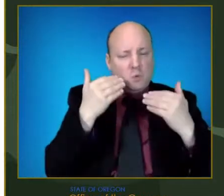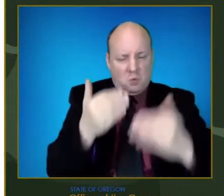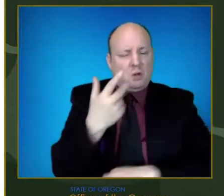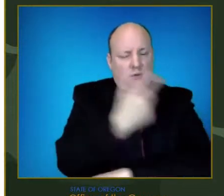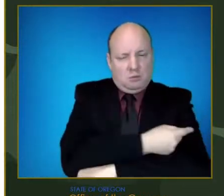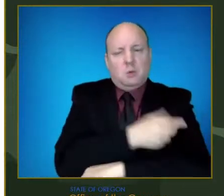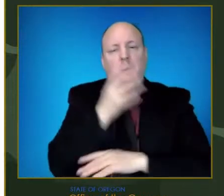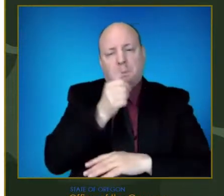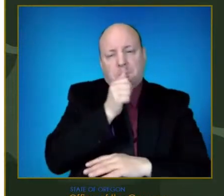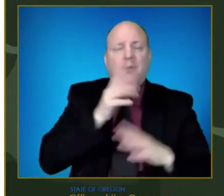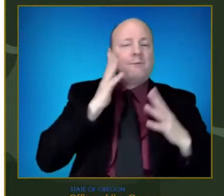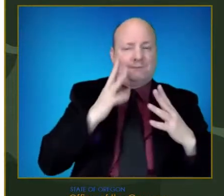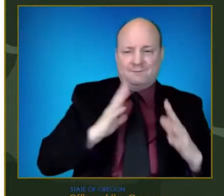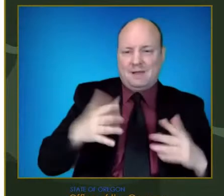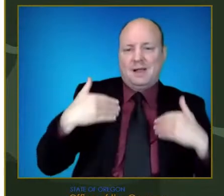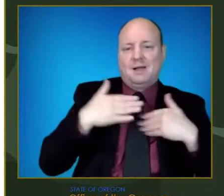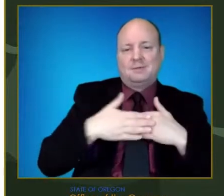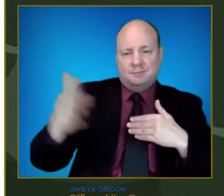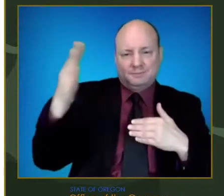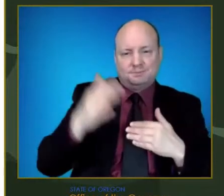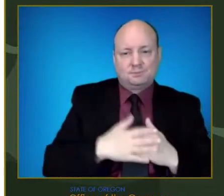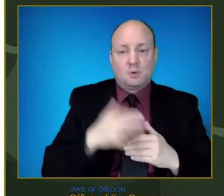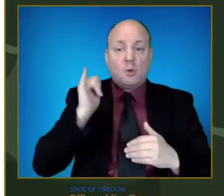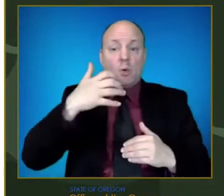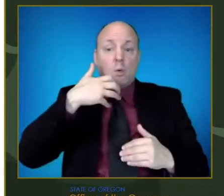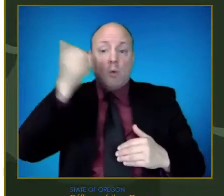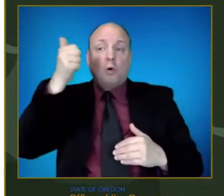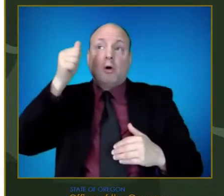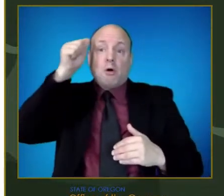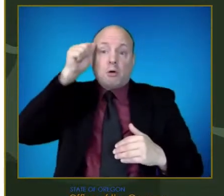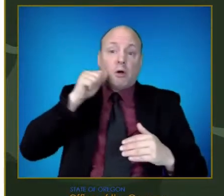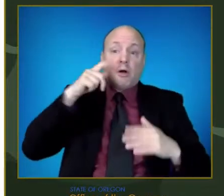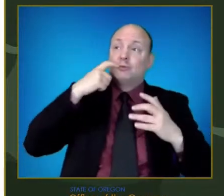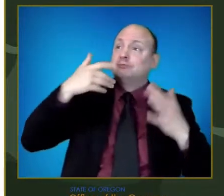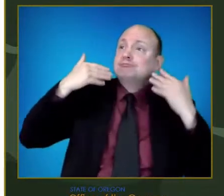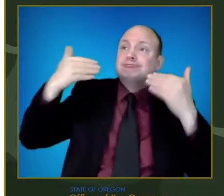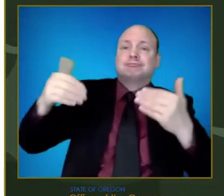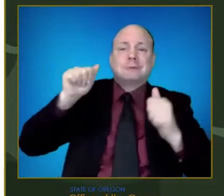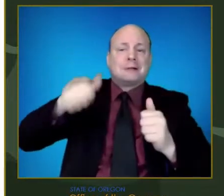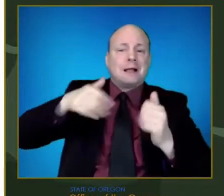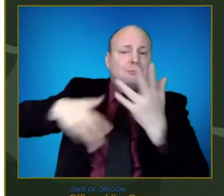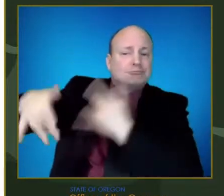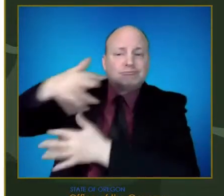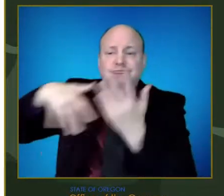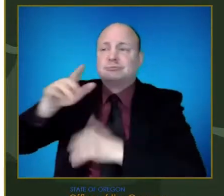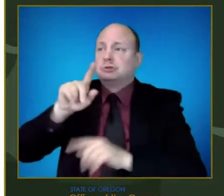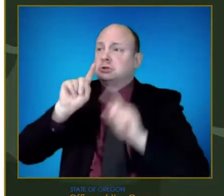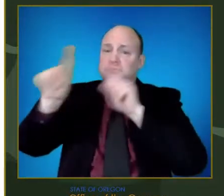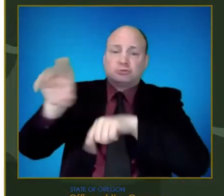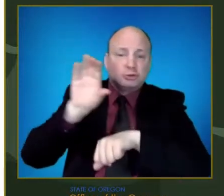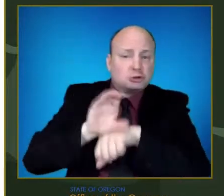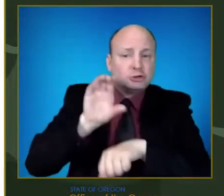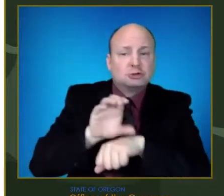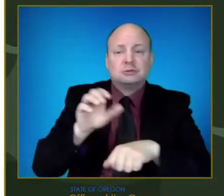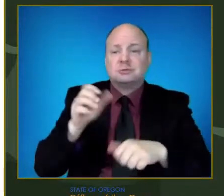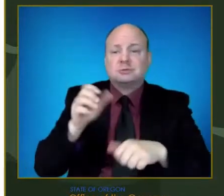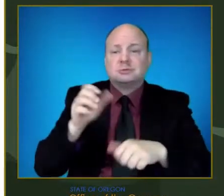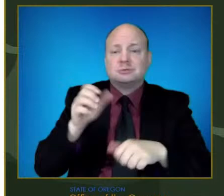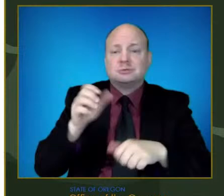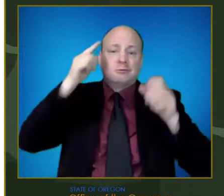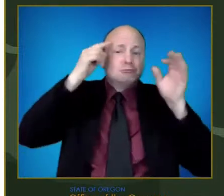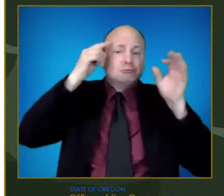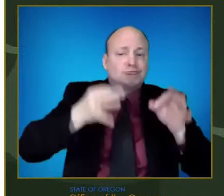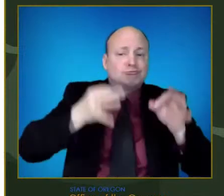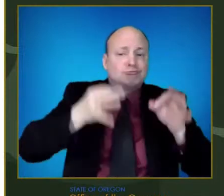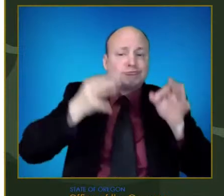and family, attend in-person worship services, go out for a meal, or make other choices about your life with less burden